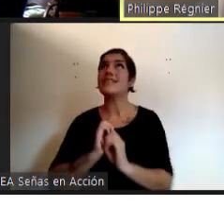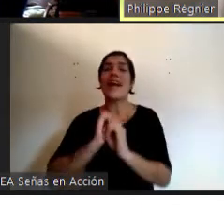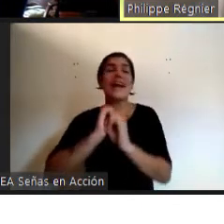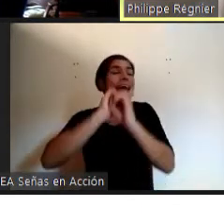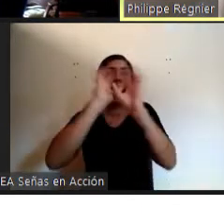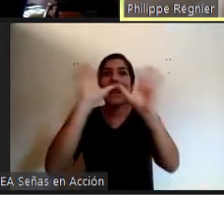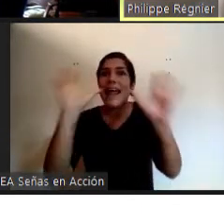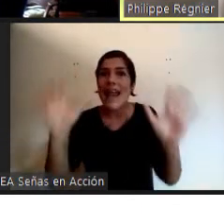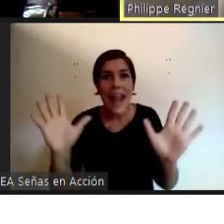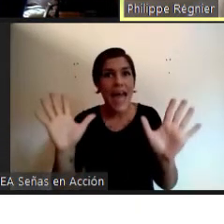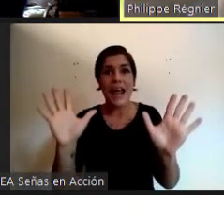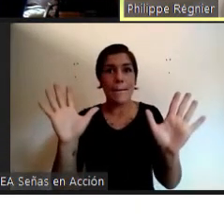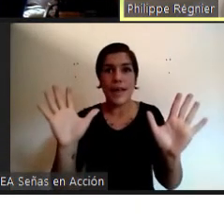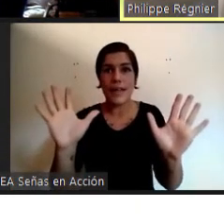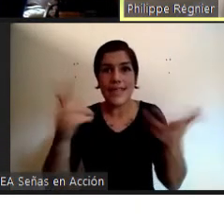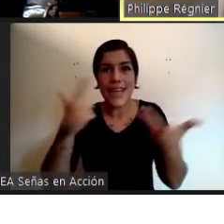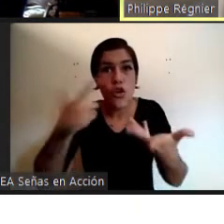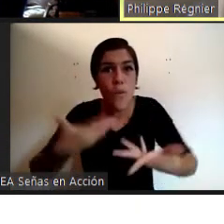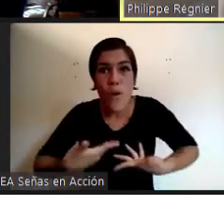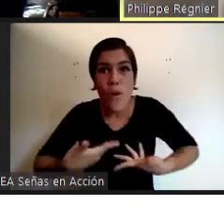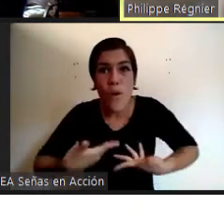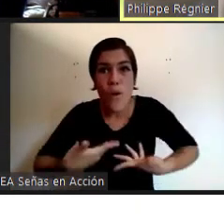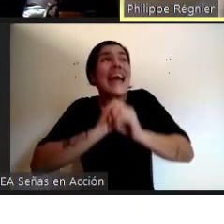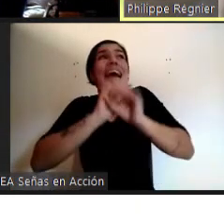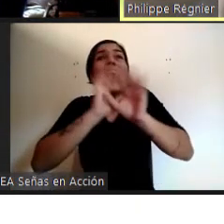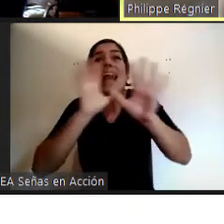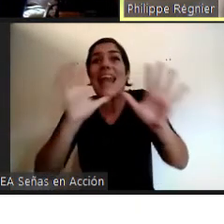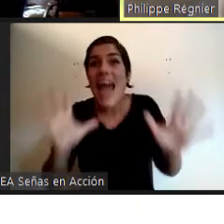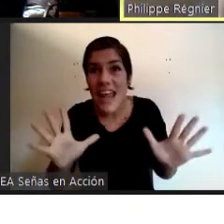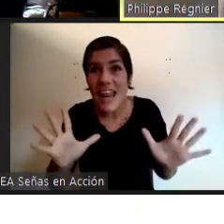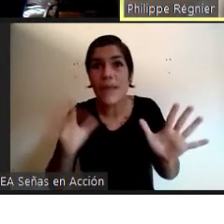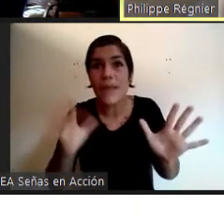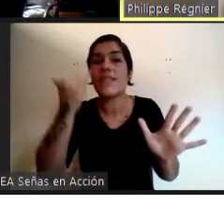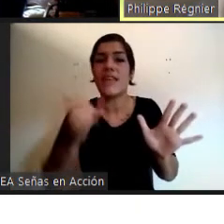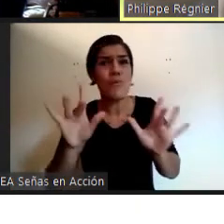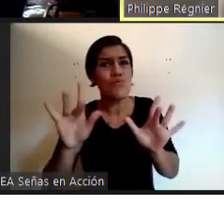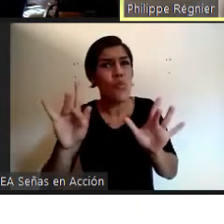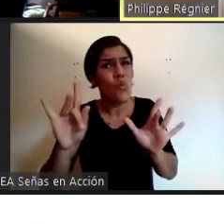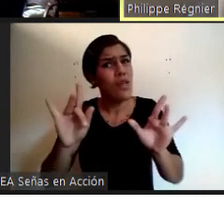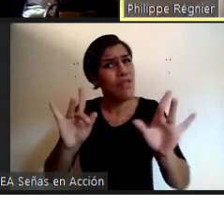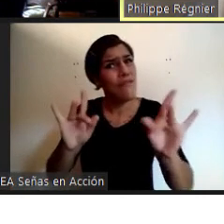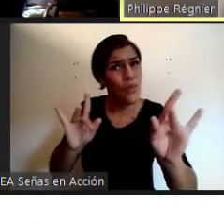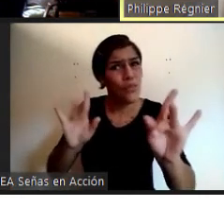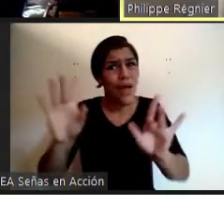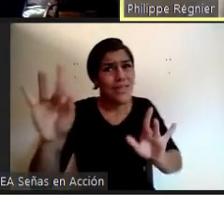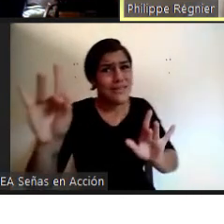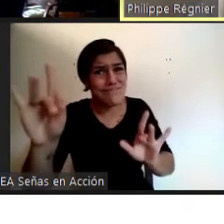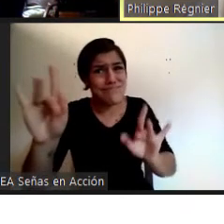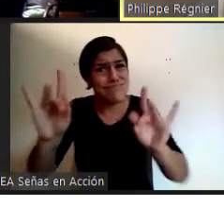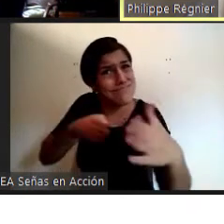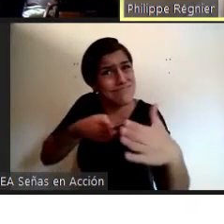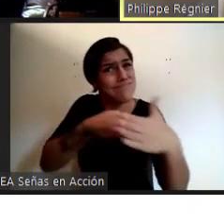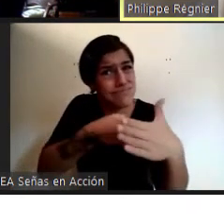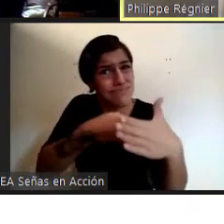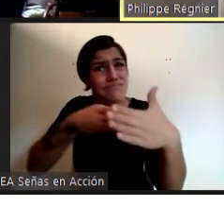for us to work. I mean, lots of people who work in the field of art,